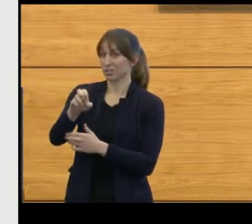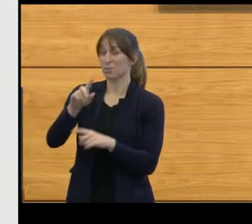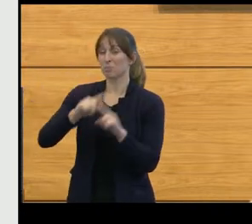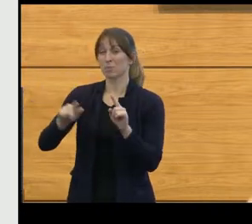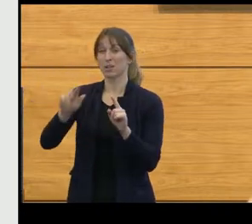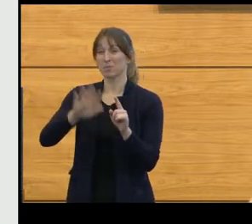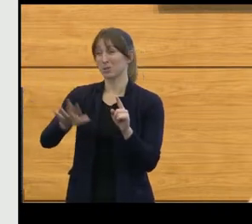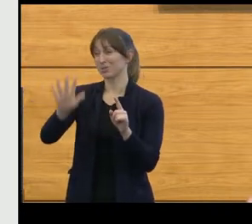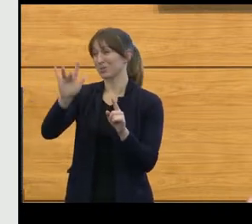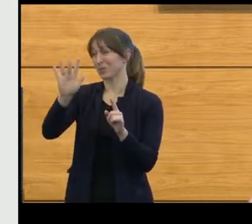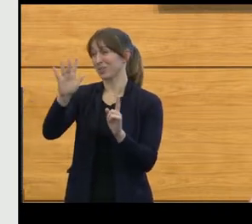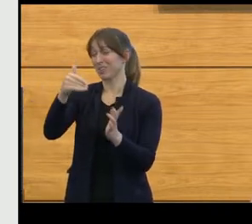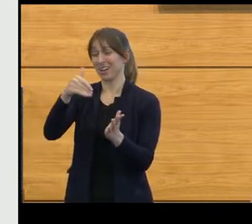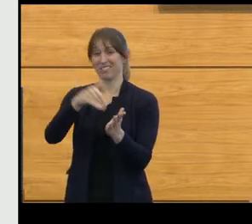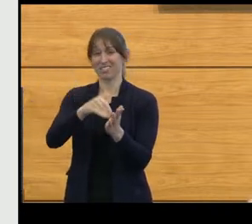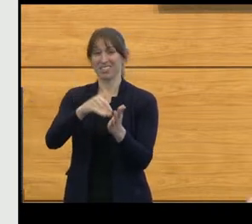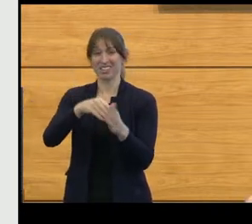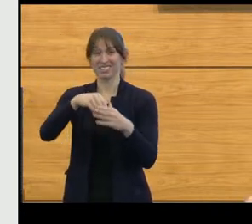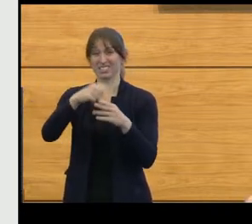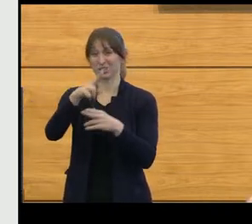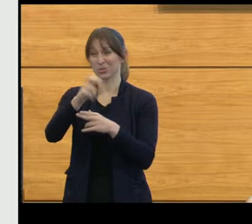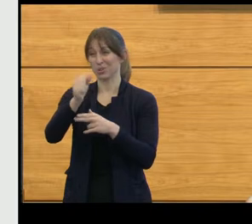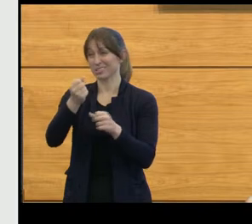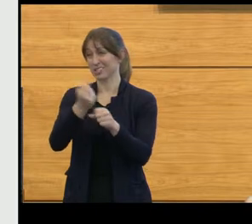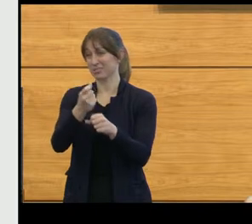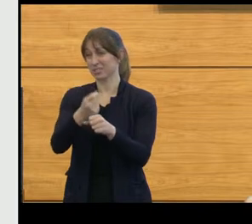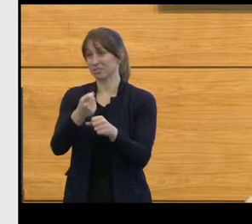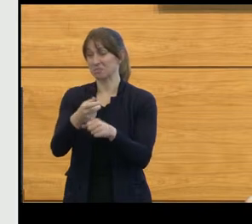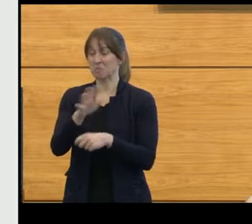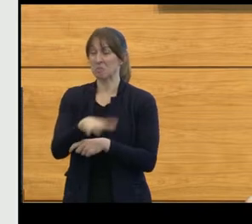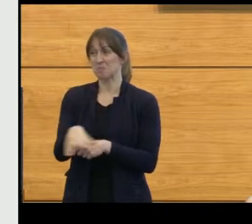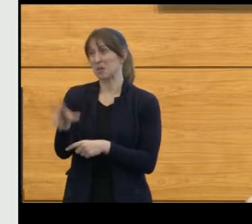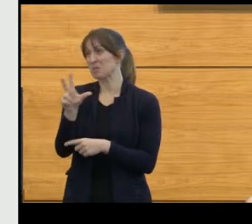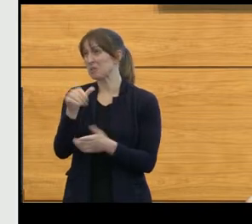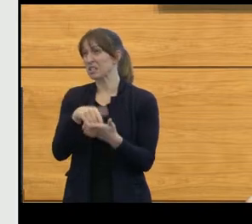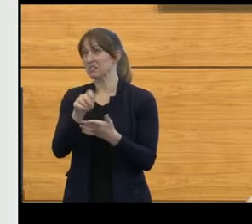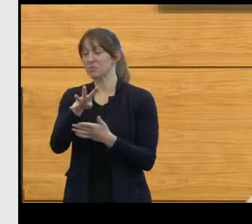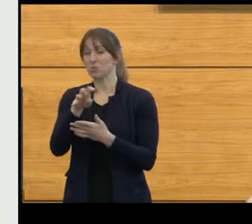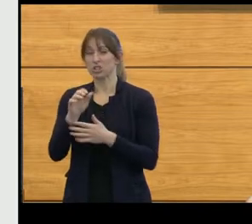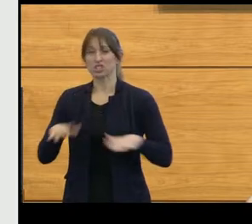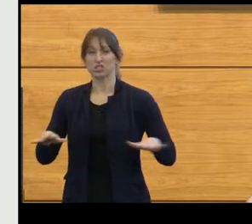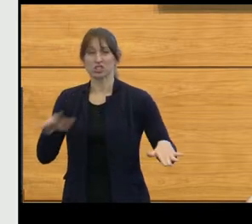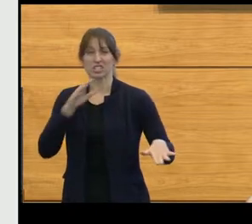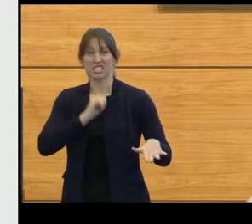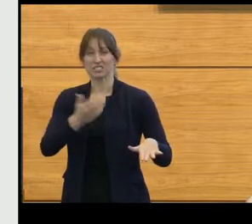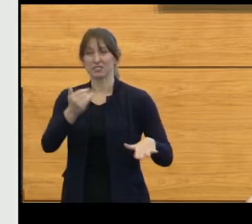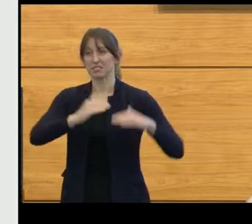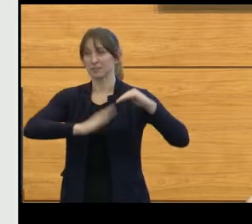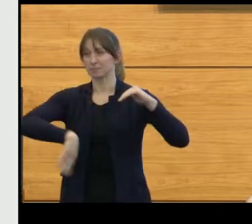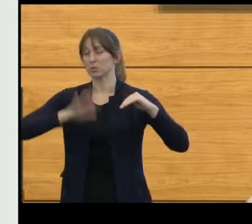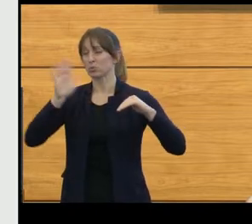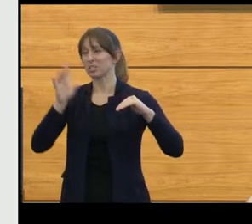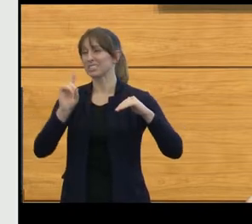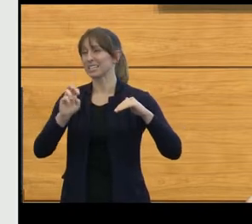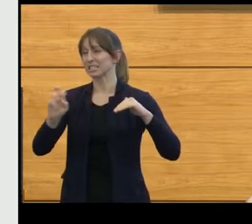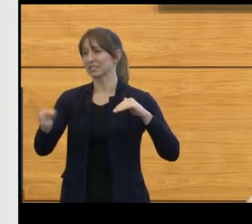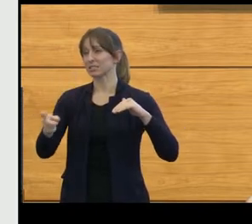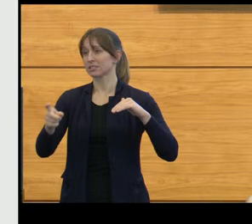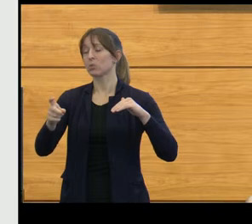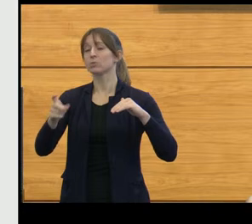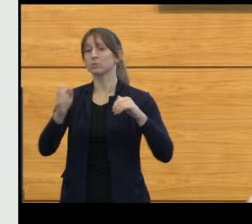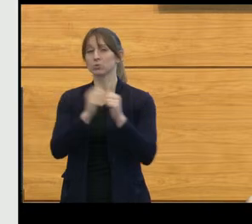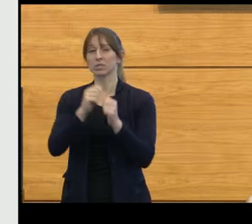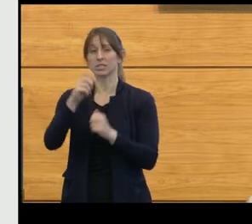in the United States in a given year. Only about 3,400 children under the age of 15 will be diagnosed with a brain